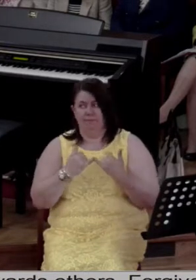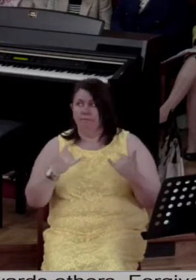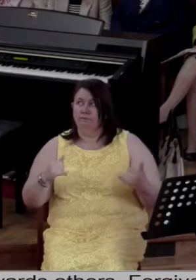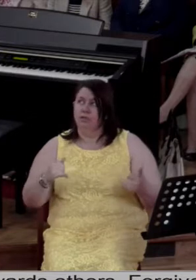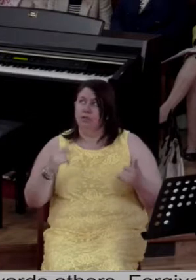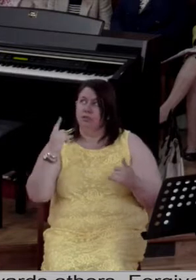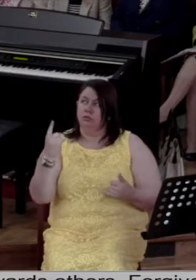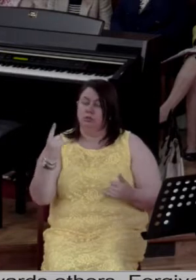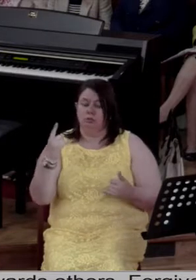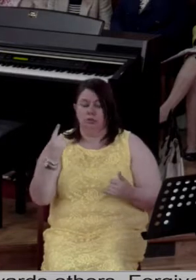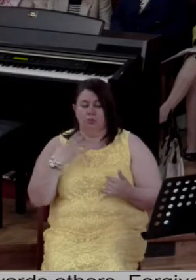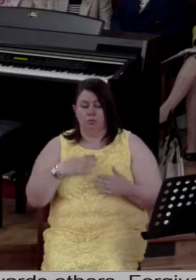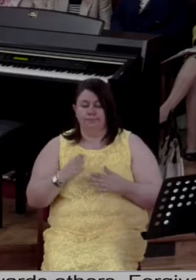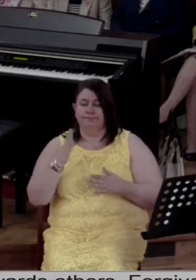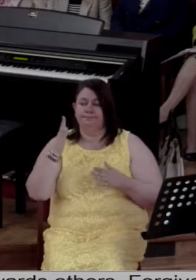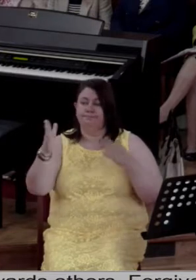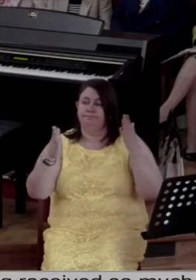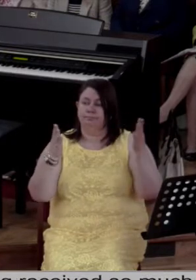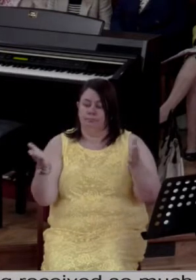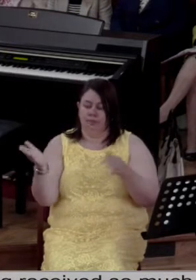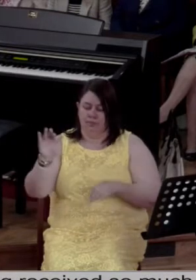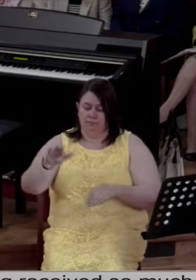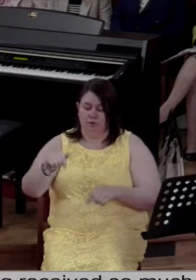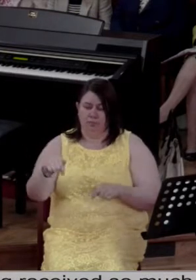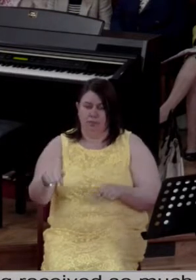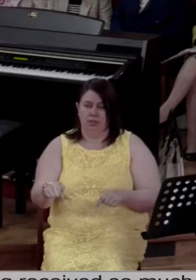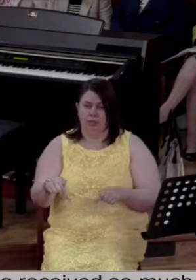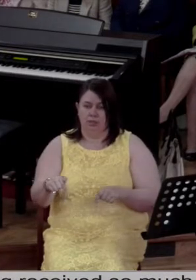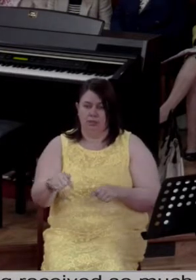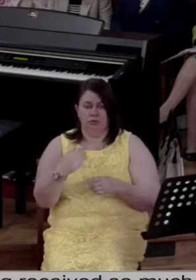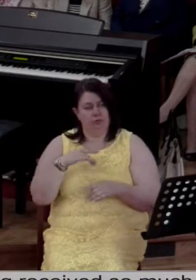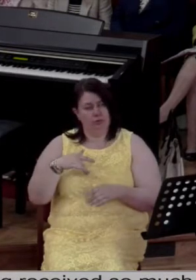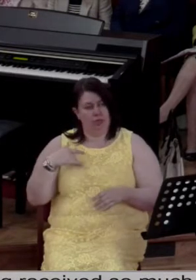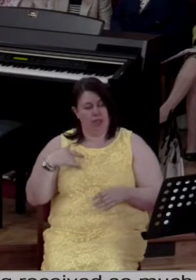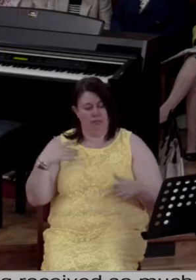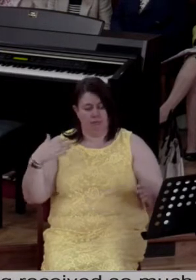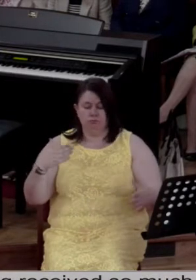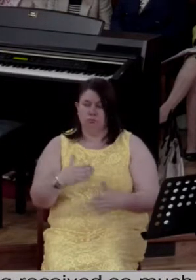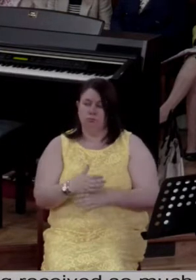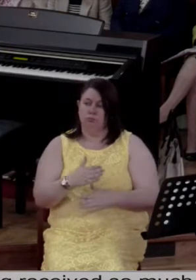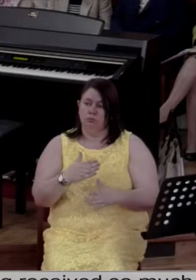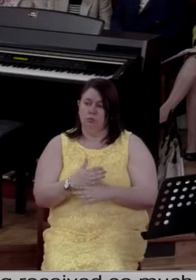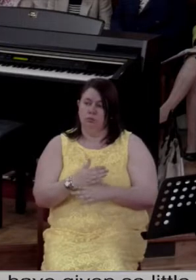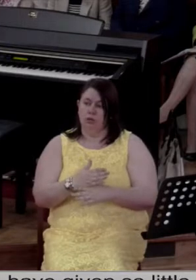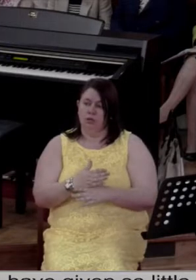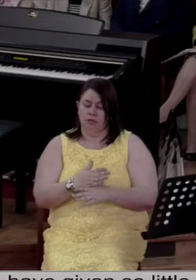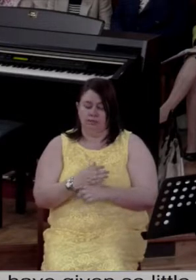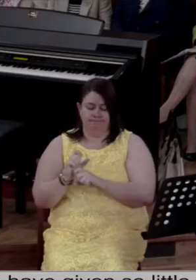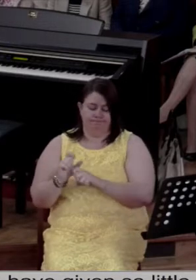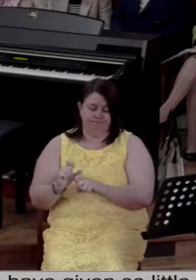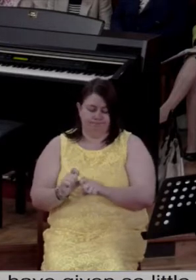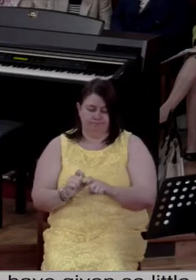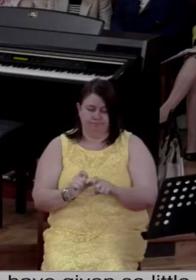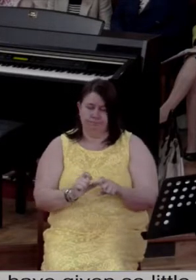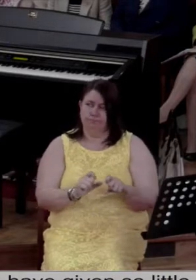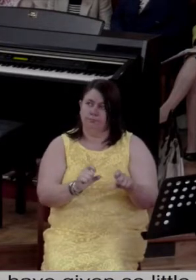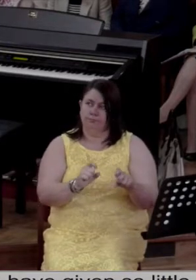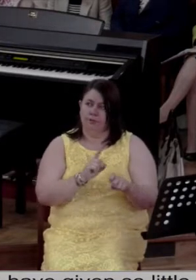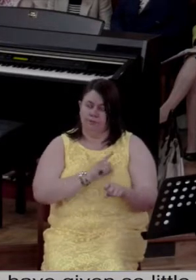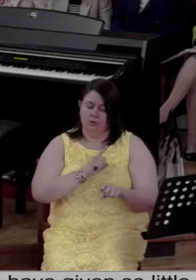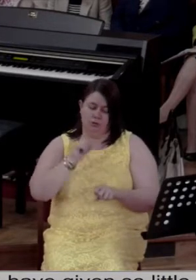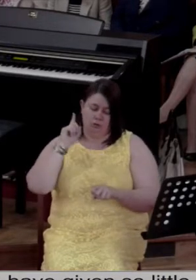us out from this place to live and to work tirelessly for